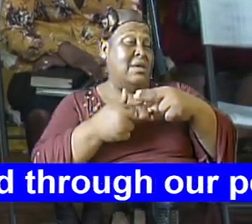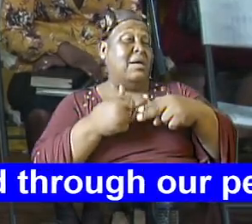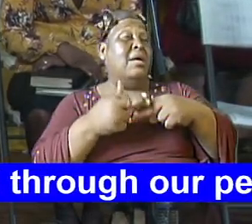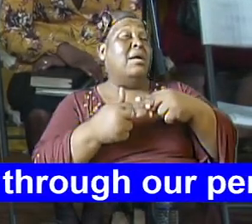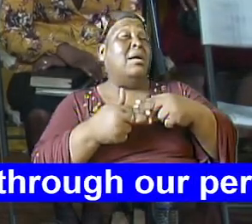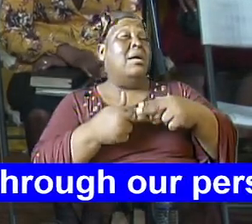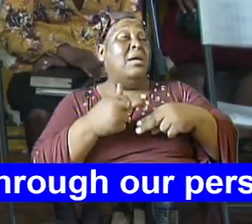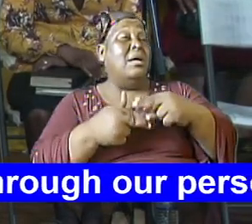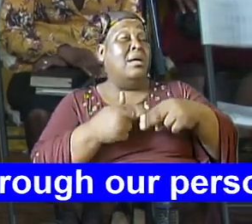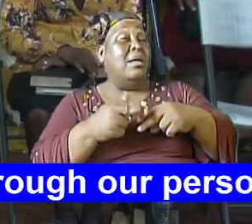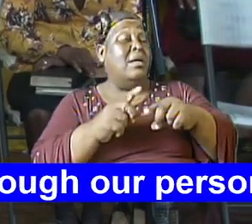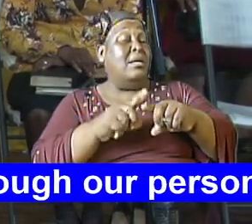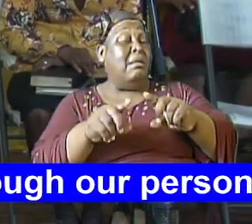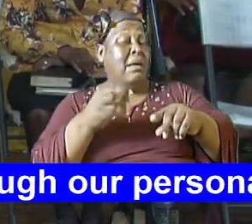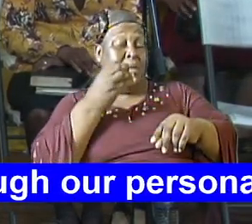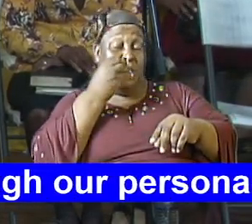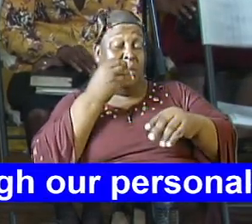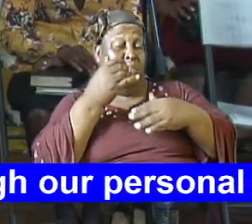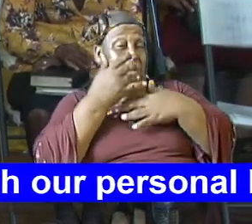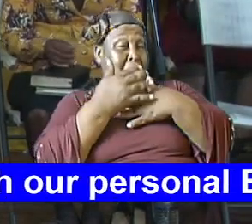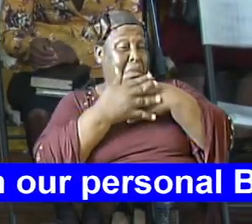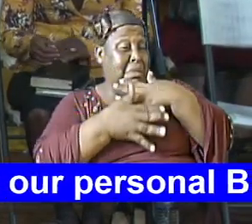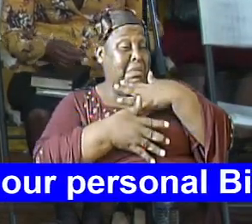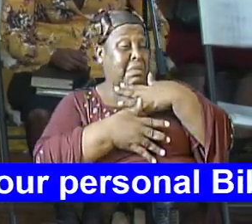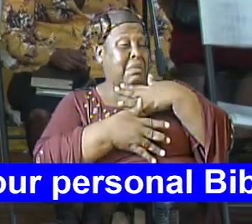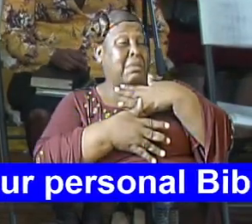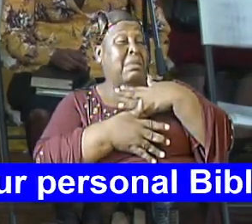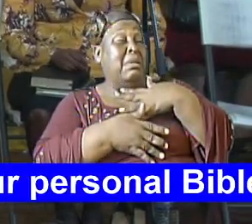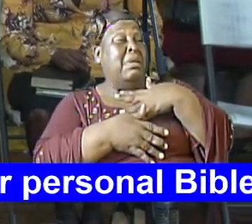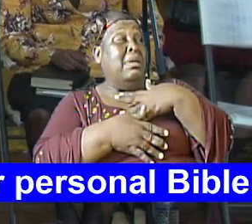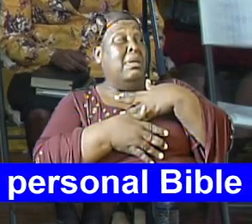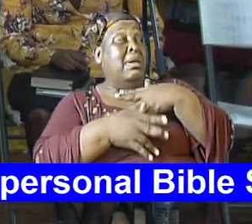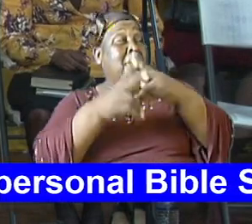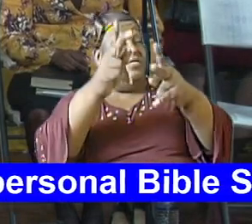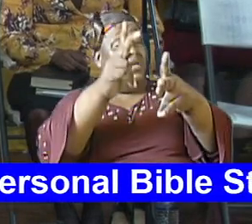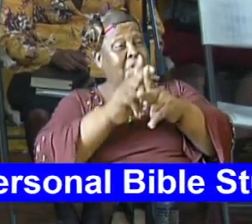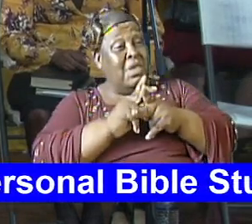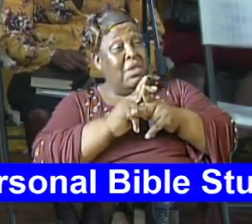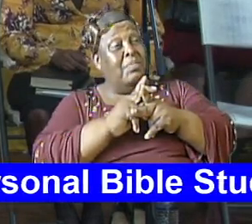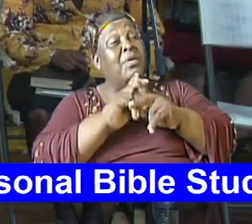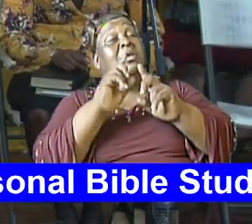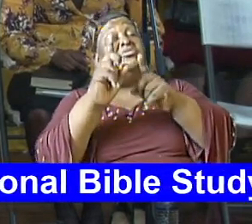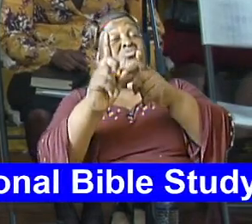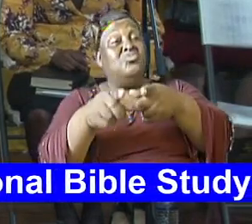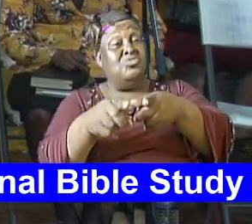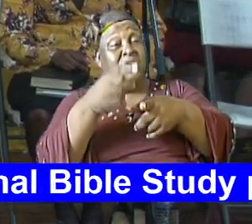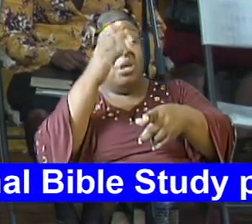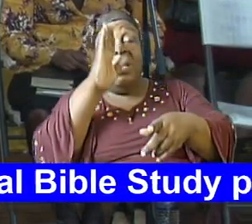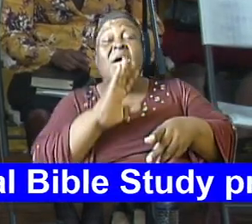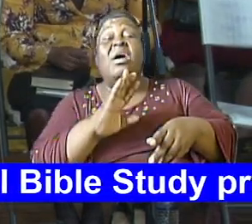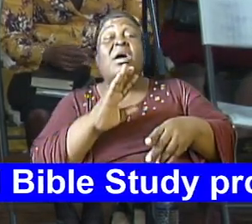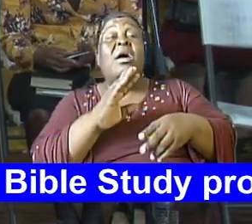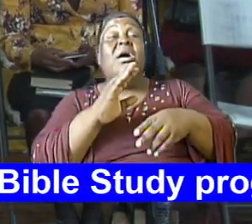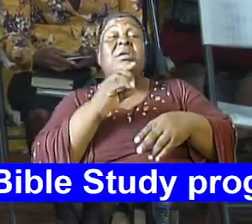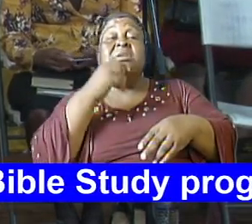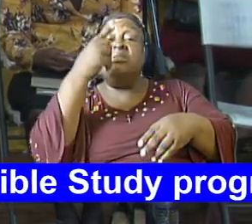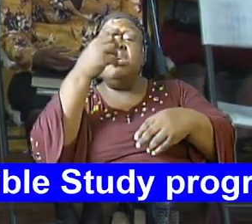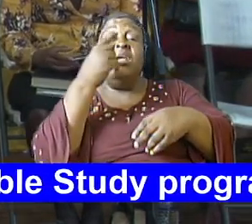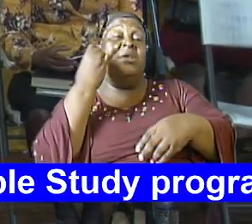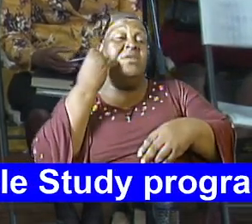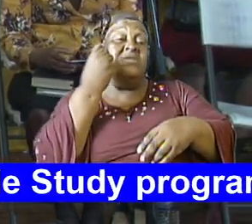You can't eat blood and all of those things. And they have to keep the instructions that God gave to Israel as a